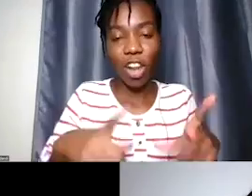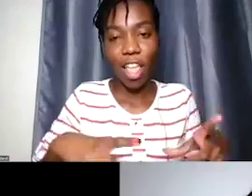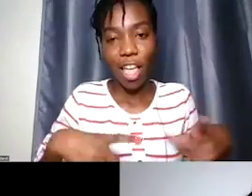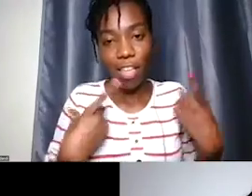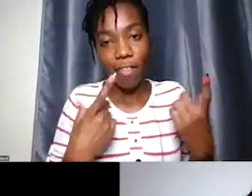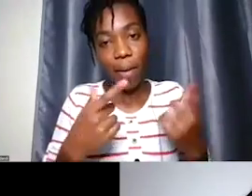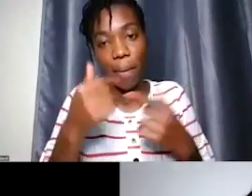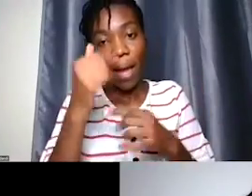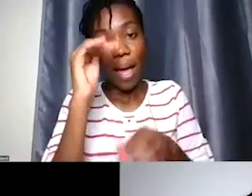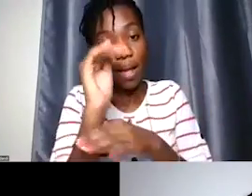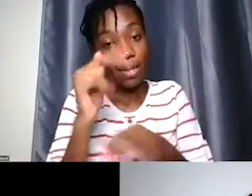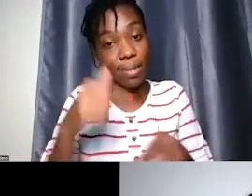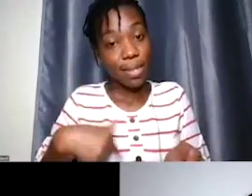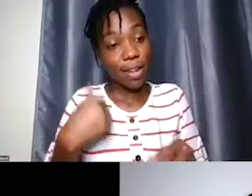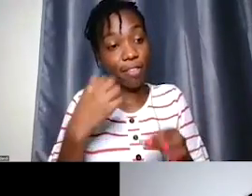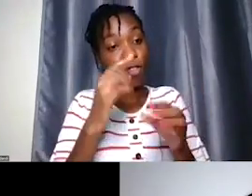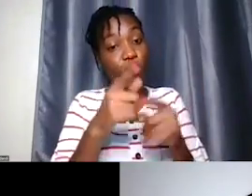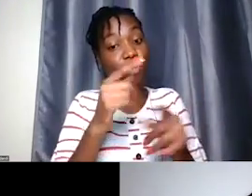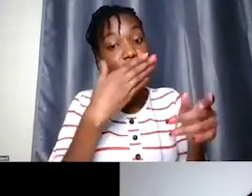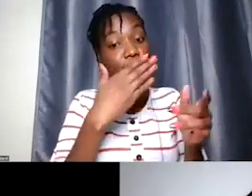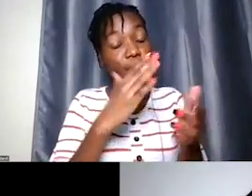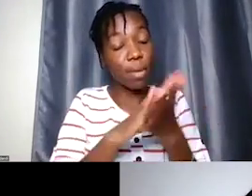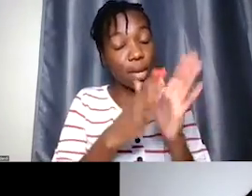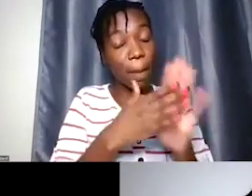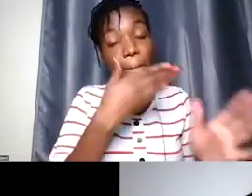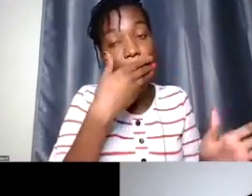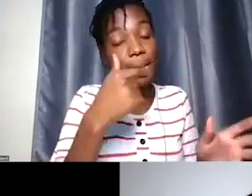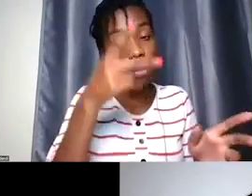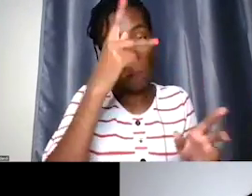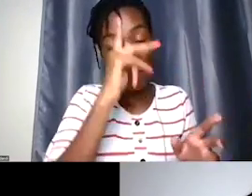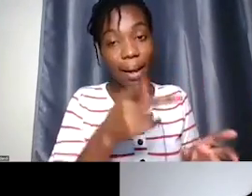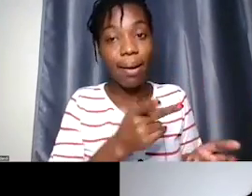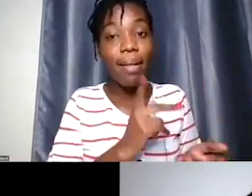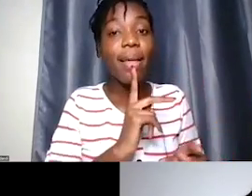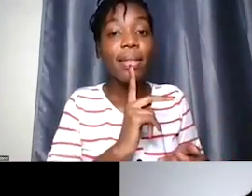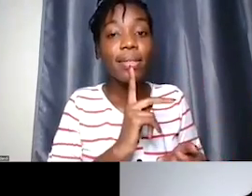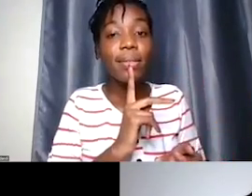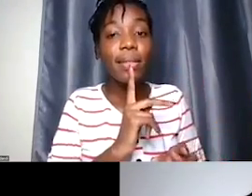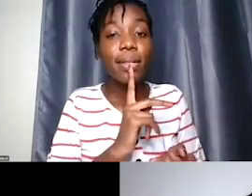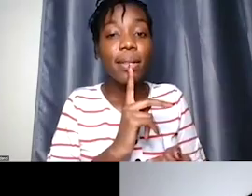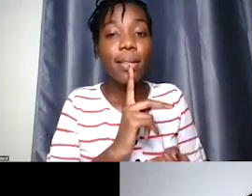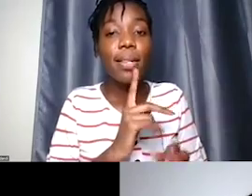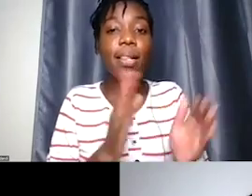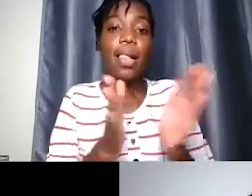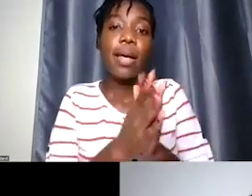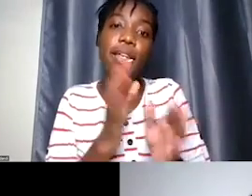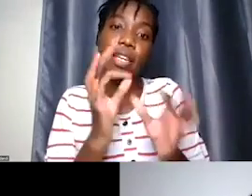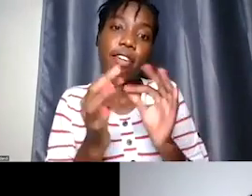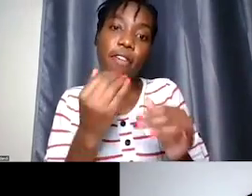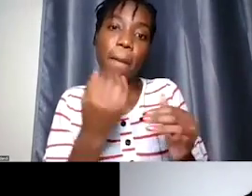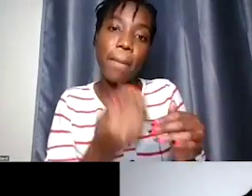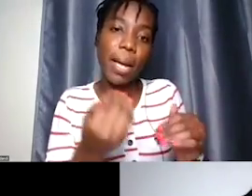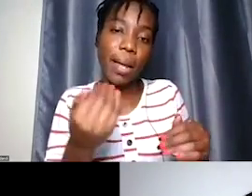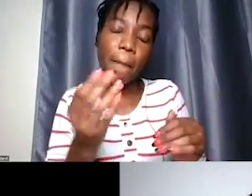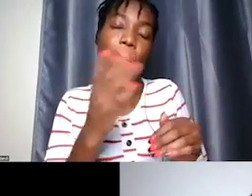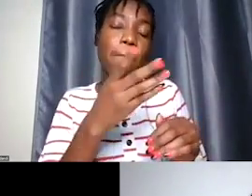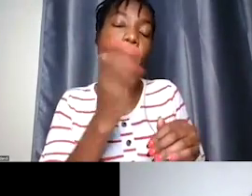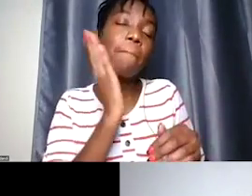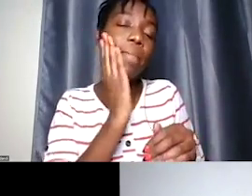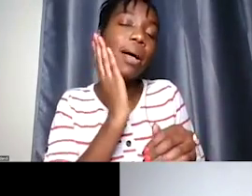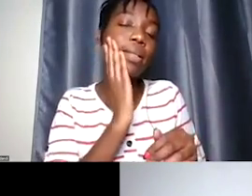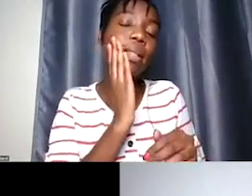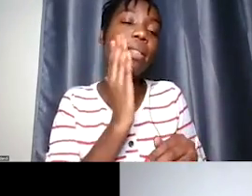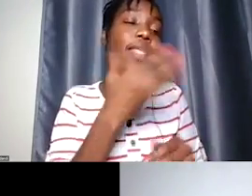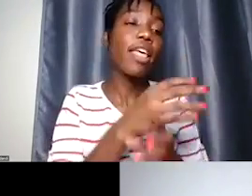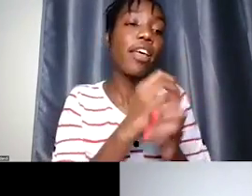to be the best parent this child has ever come across. And you also, if it's a mother who is not present in their child, you can look for a mother figure.